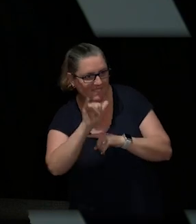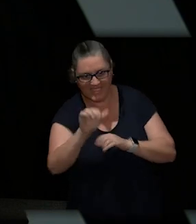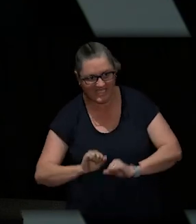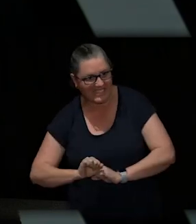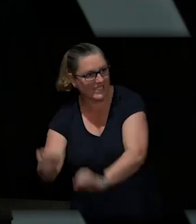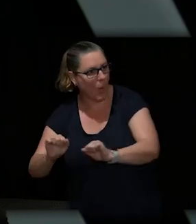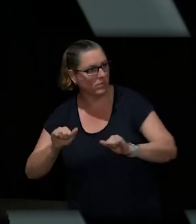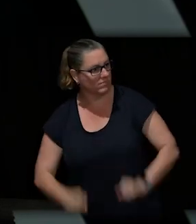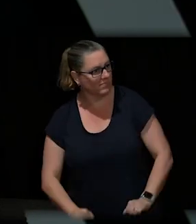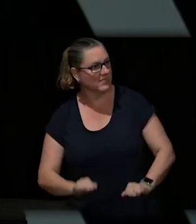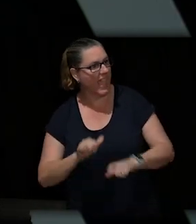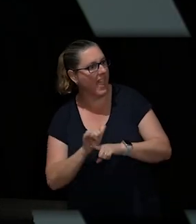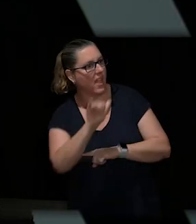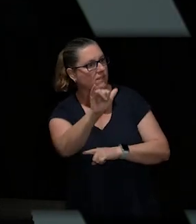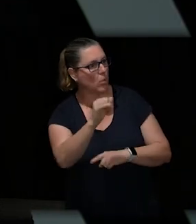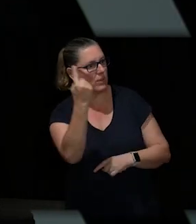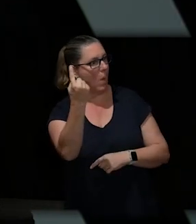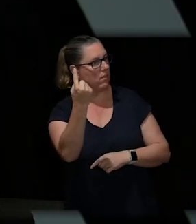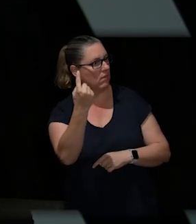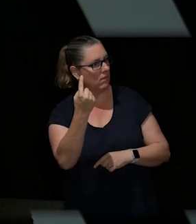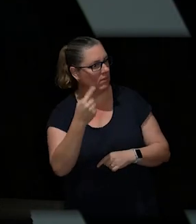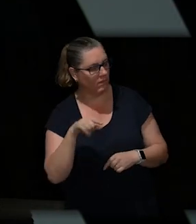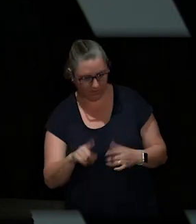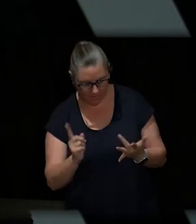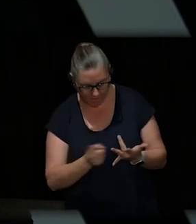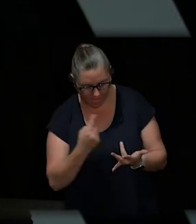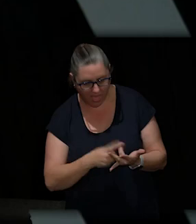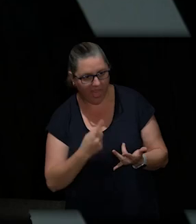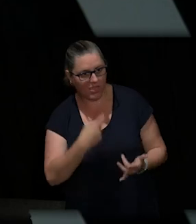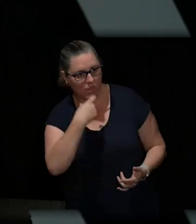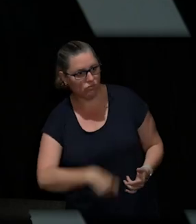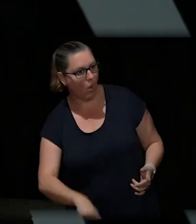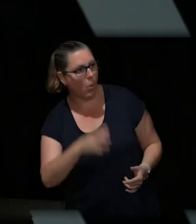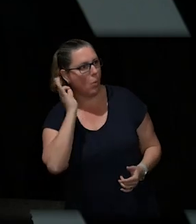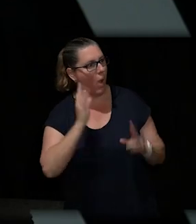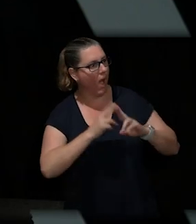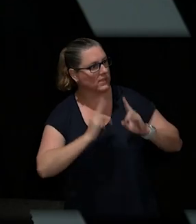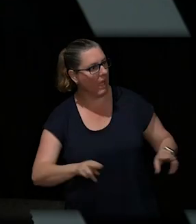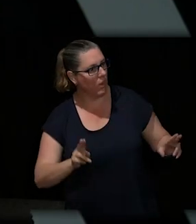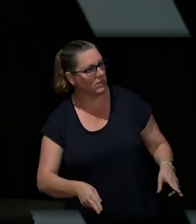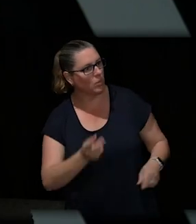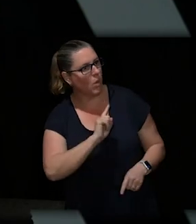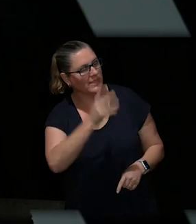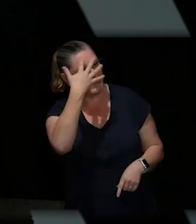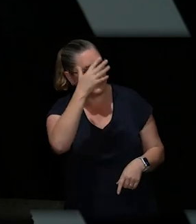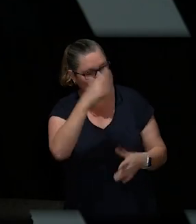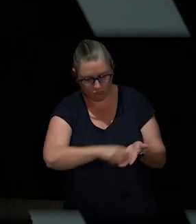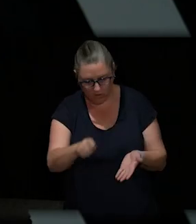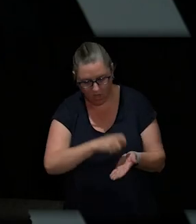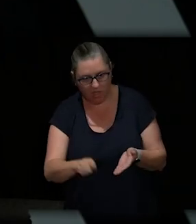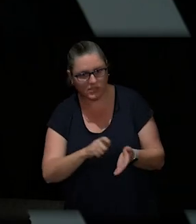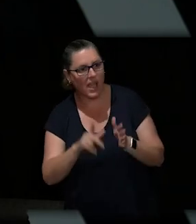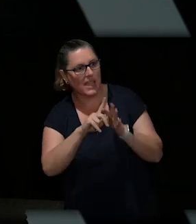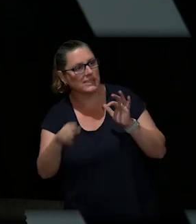He was, among other roles at the White House, a senior writer and deputy director for messaging for